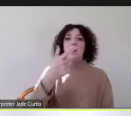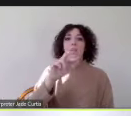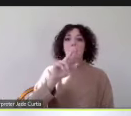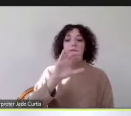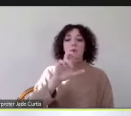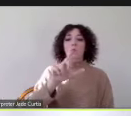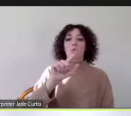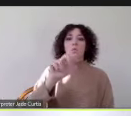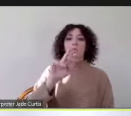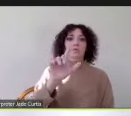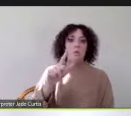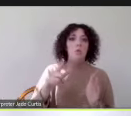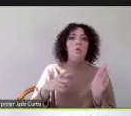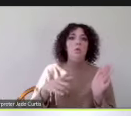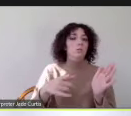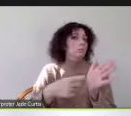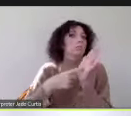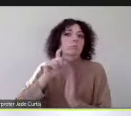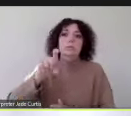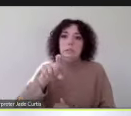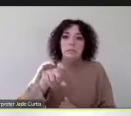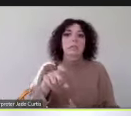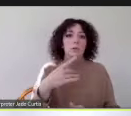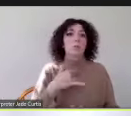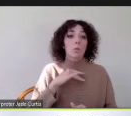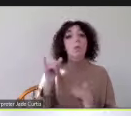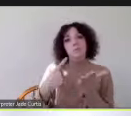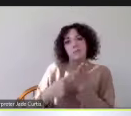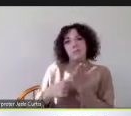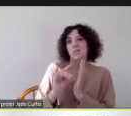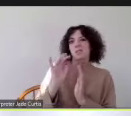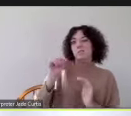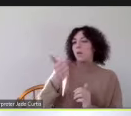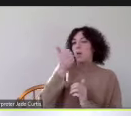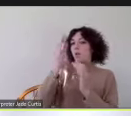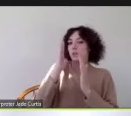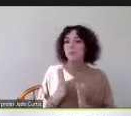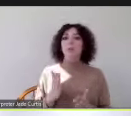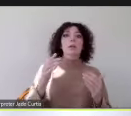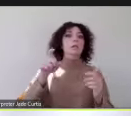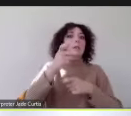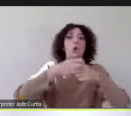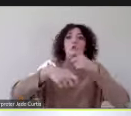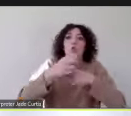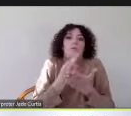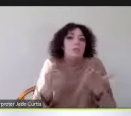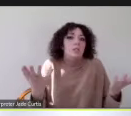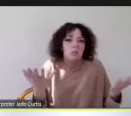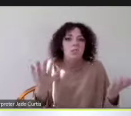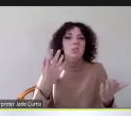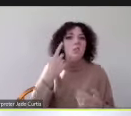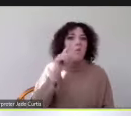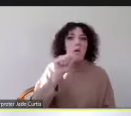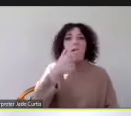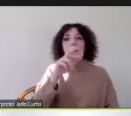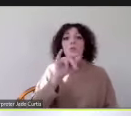therefore, as discussed in this panel, there will be need for alternative resources in agriculture in terms of